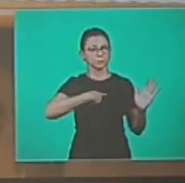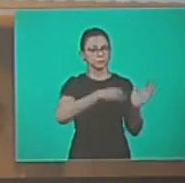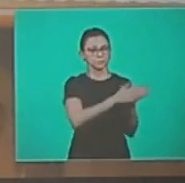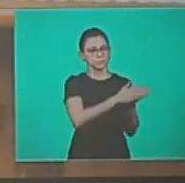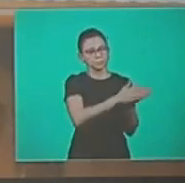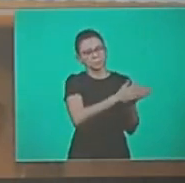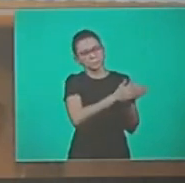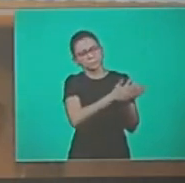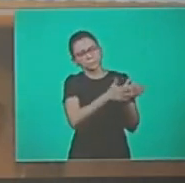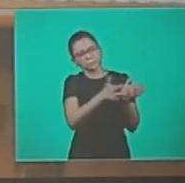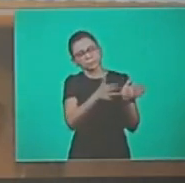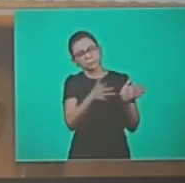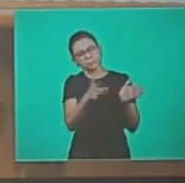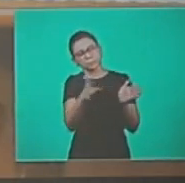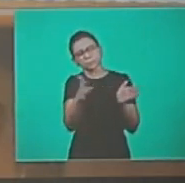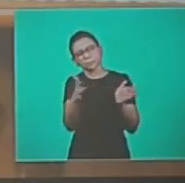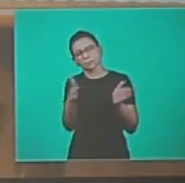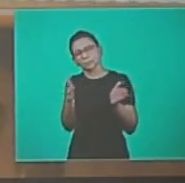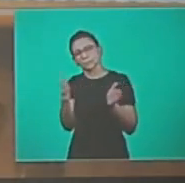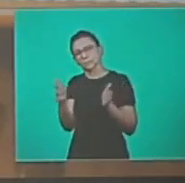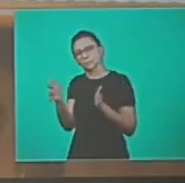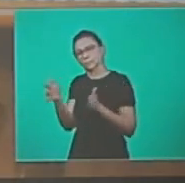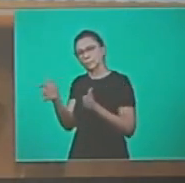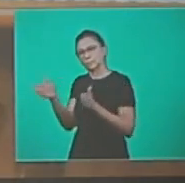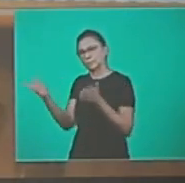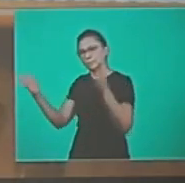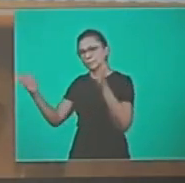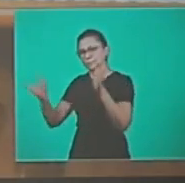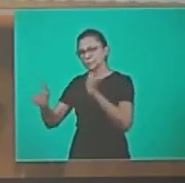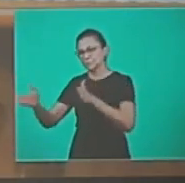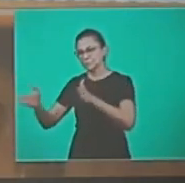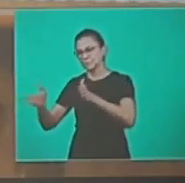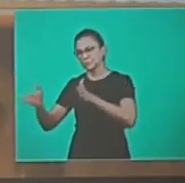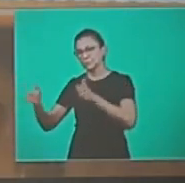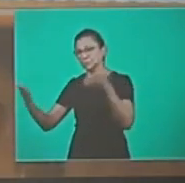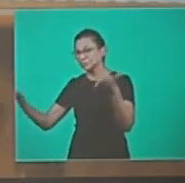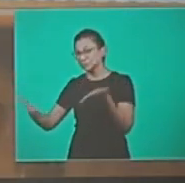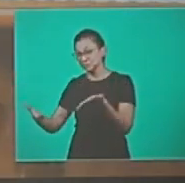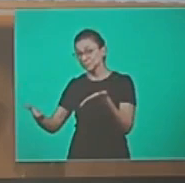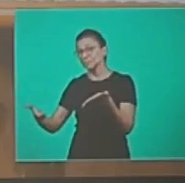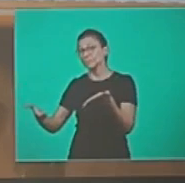God, the product of God for man.